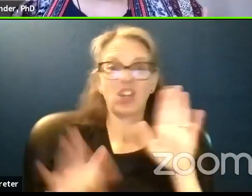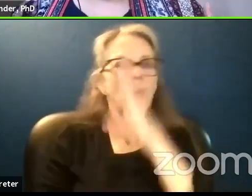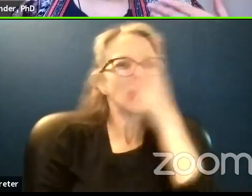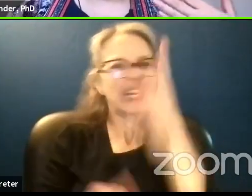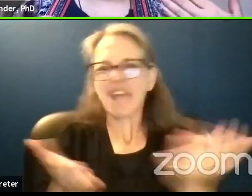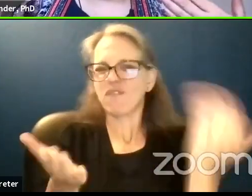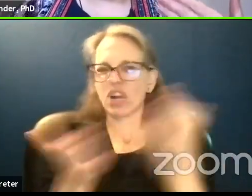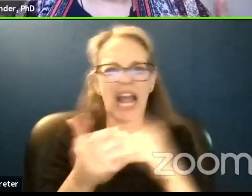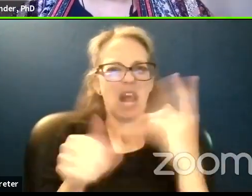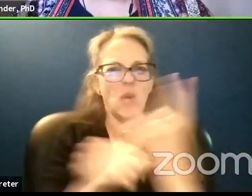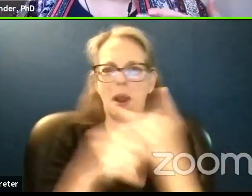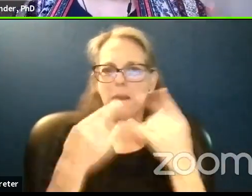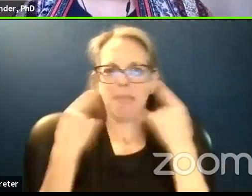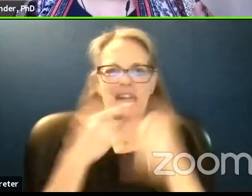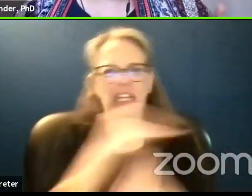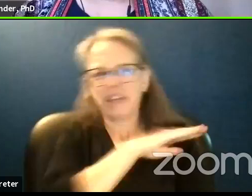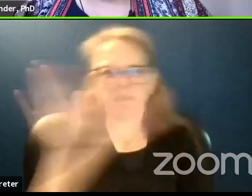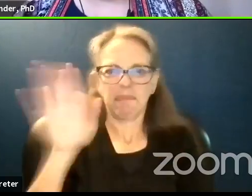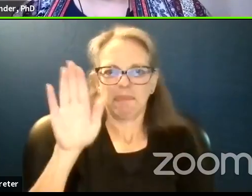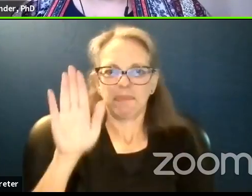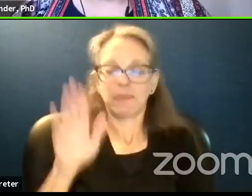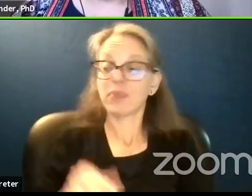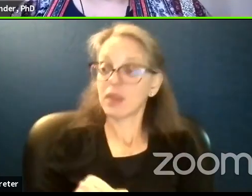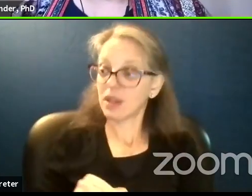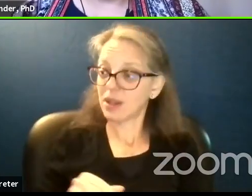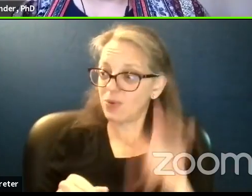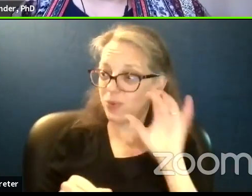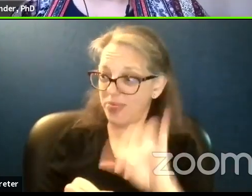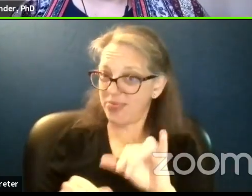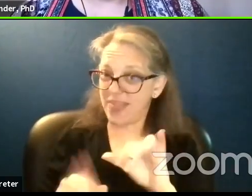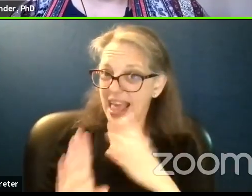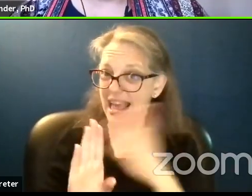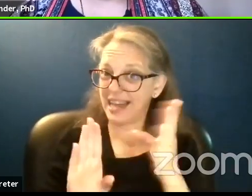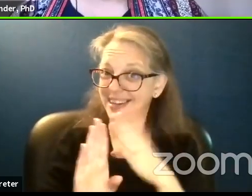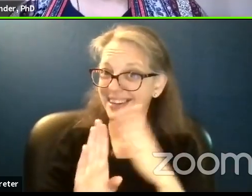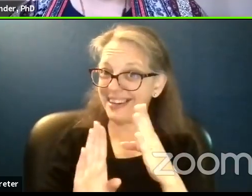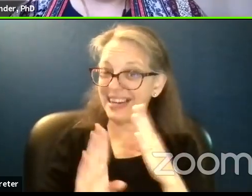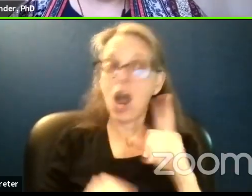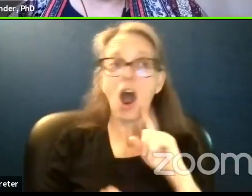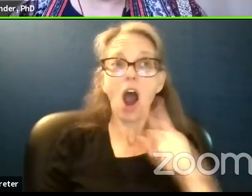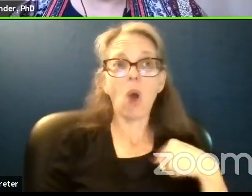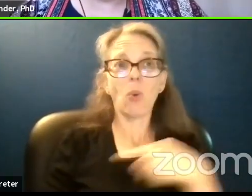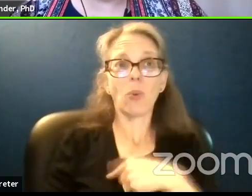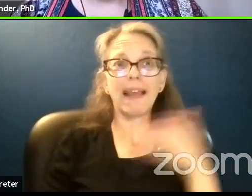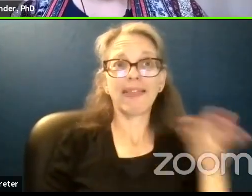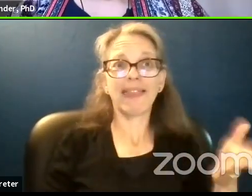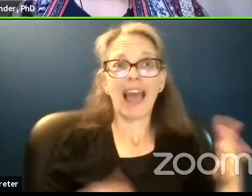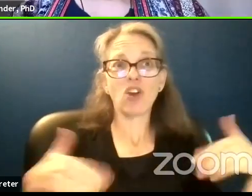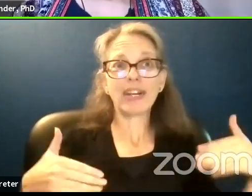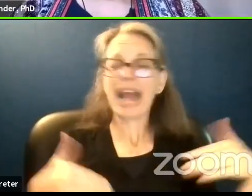that's the gauge for, are we there yet? The answer is no.